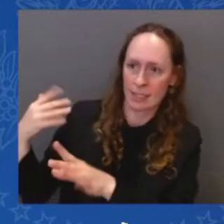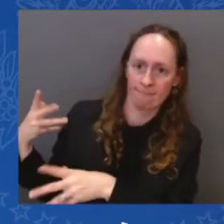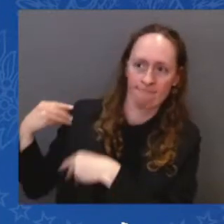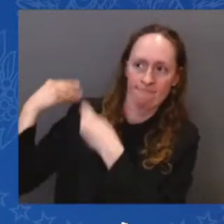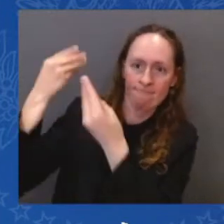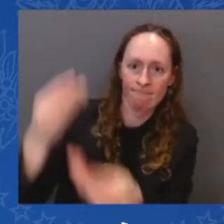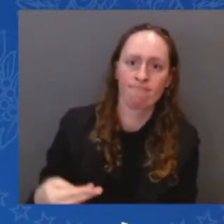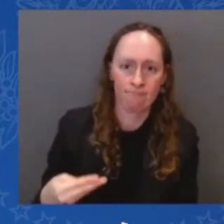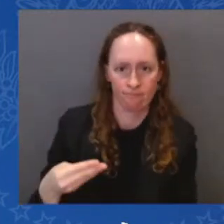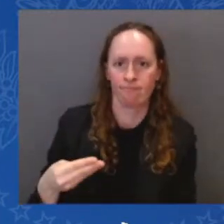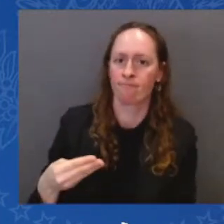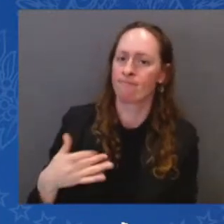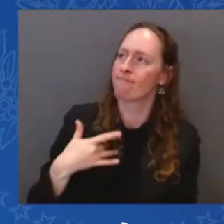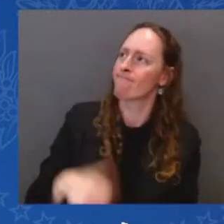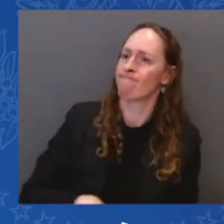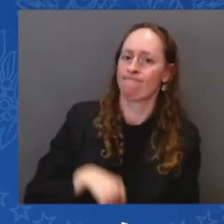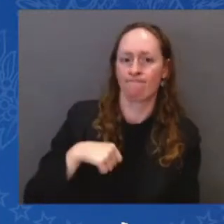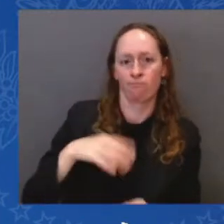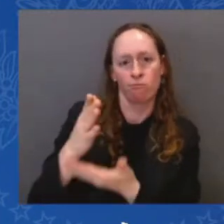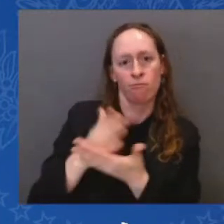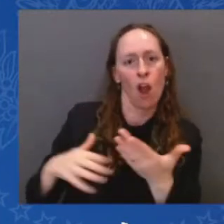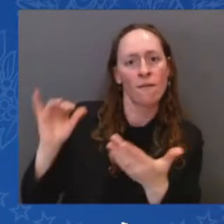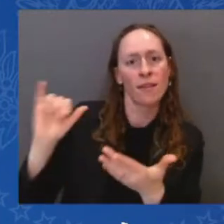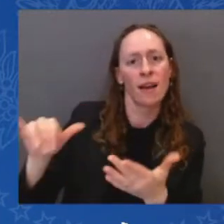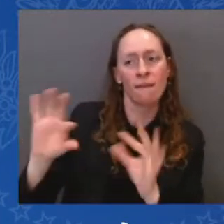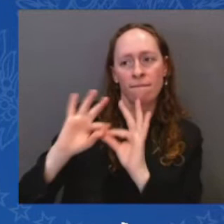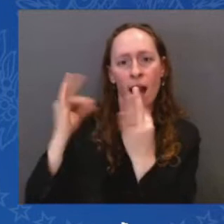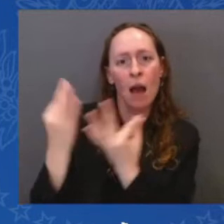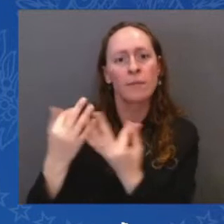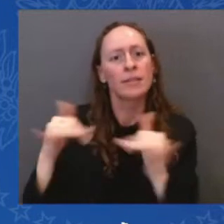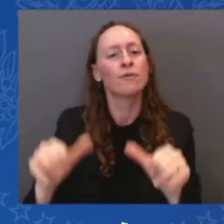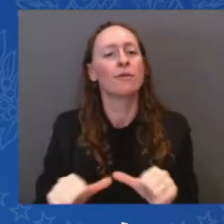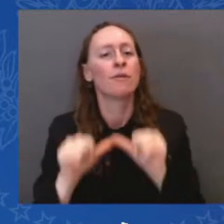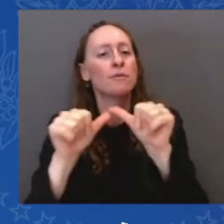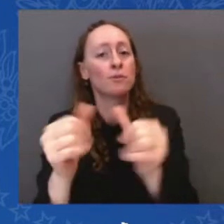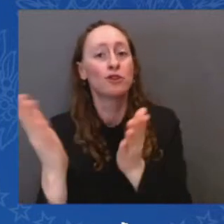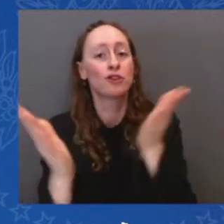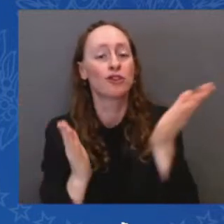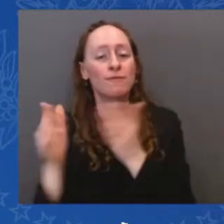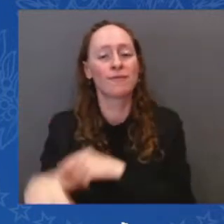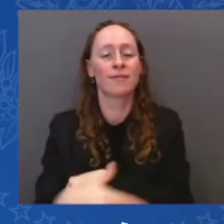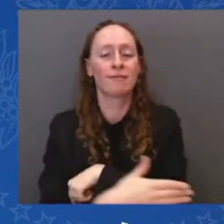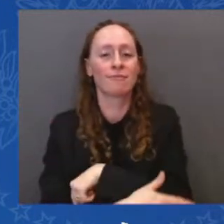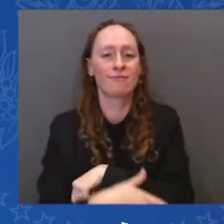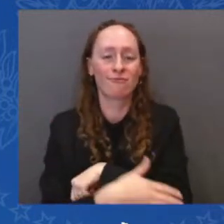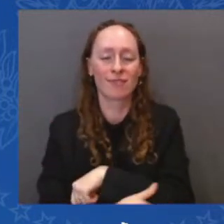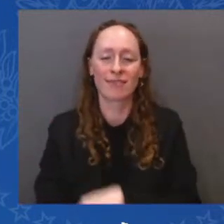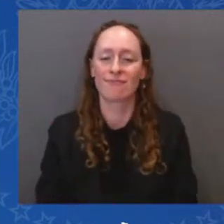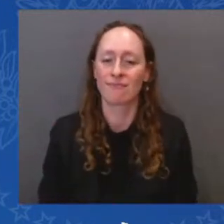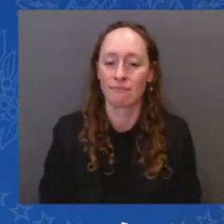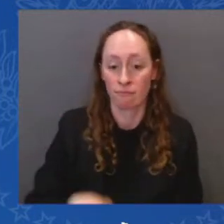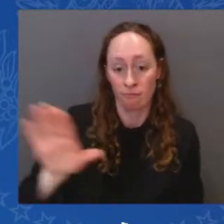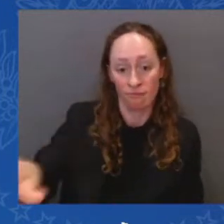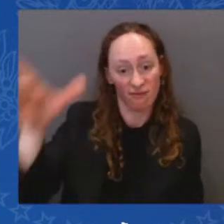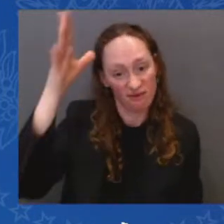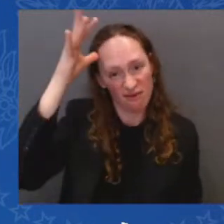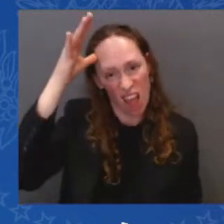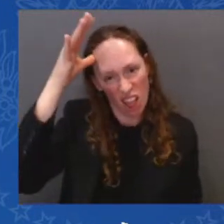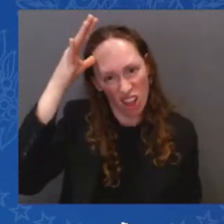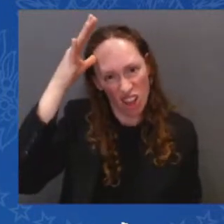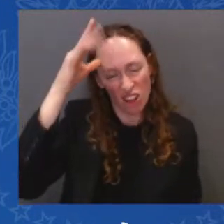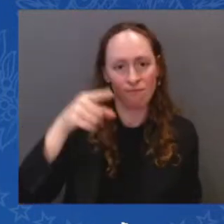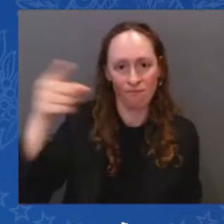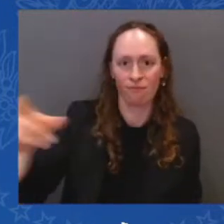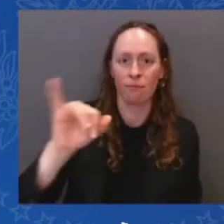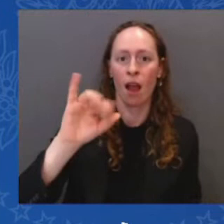knowing that his dad was among those who landed in Iwo Jima, and that if those young men his father served alongside